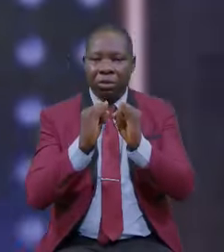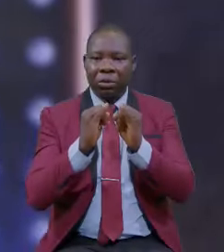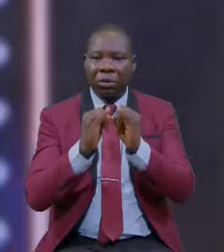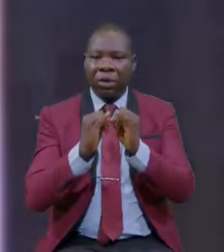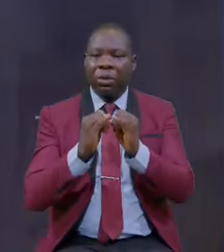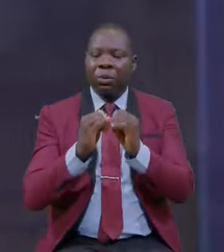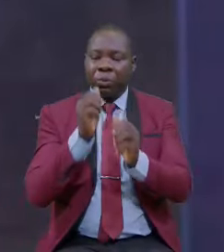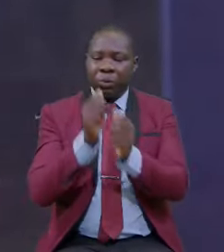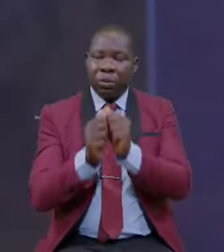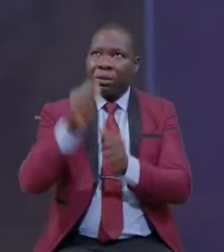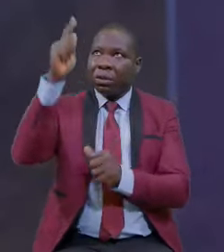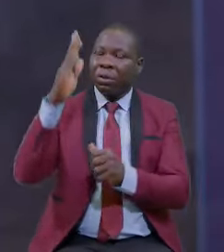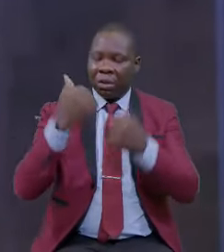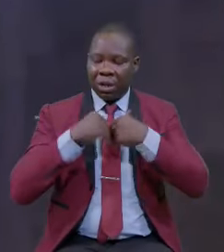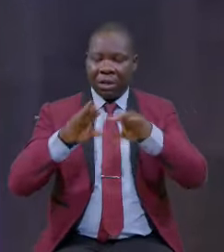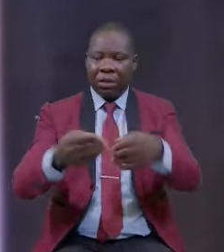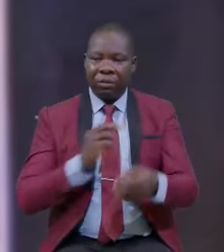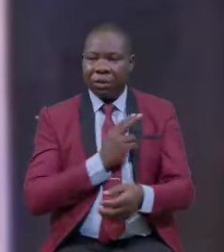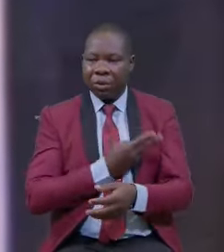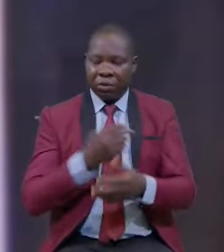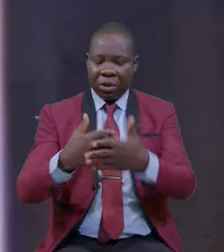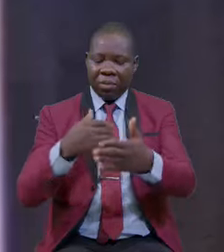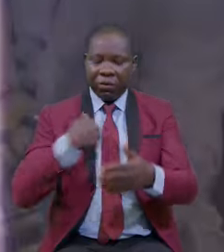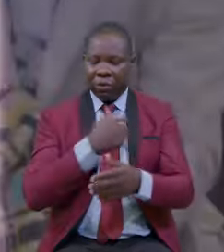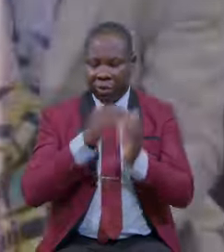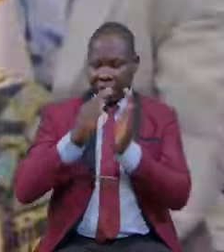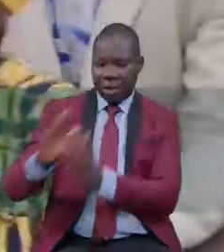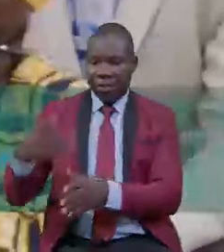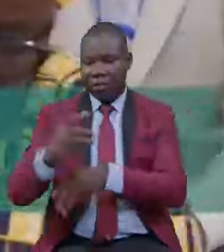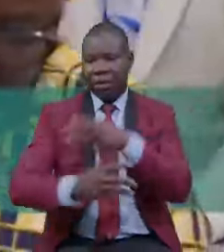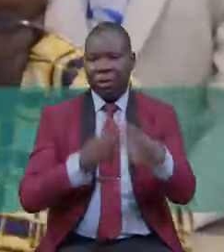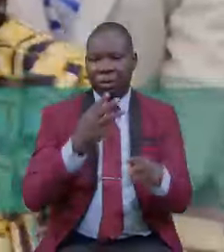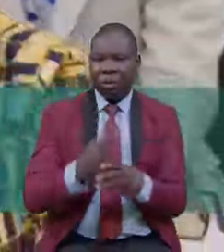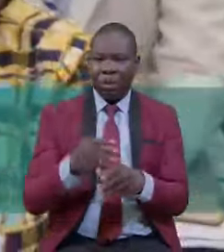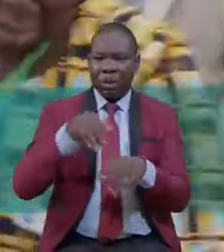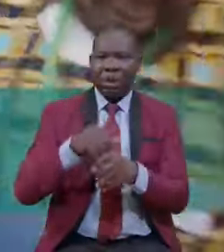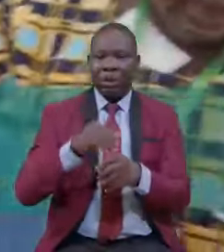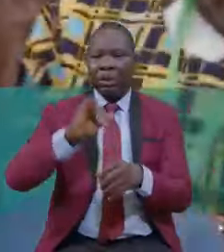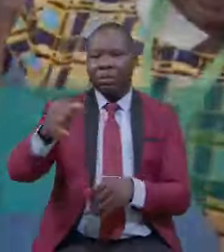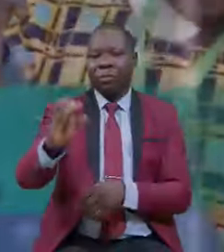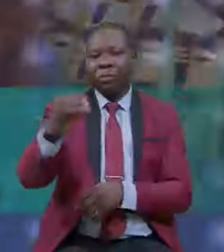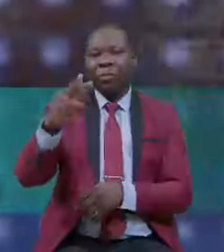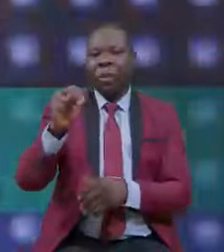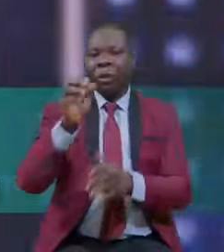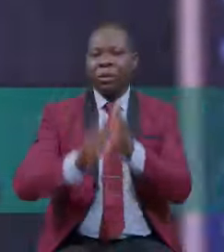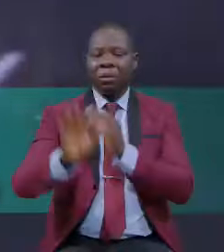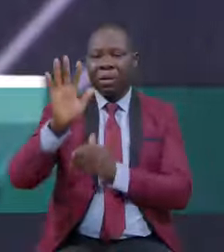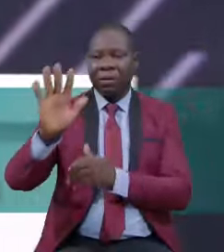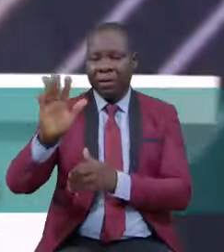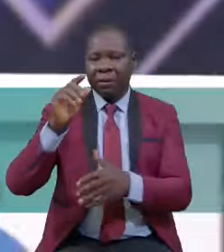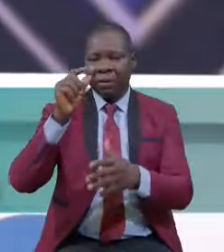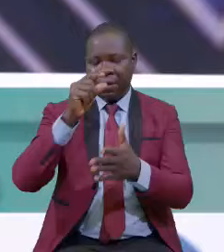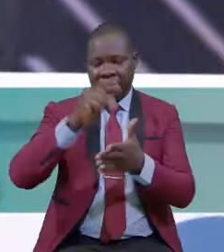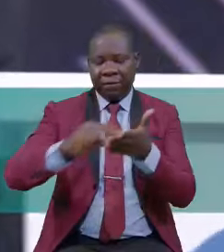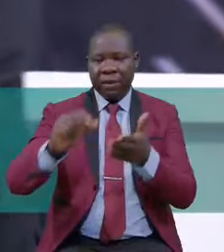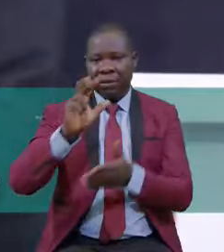verse 39. John chapter 5, verse 39, it says, search the scriptures. It didn't say just look at the